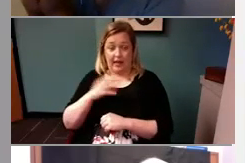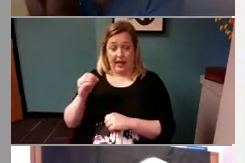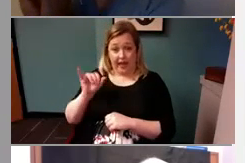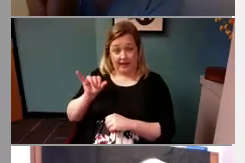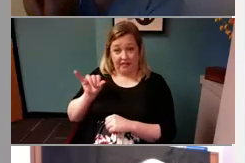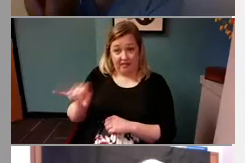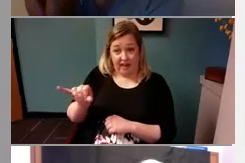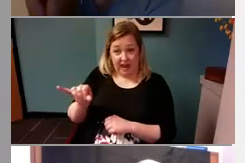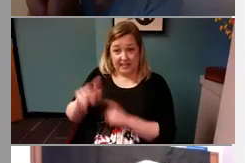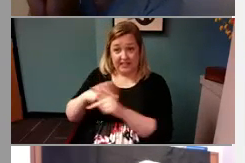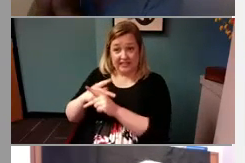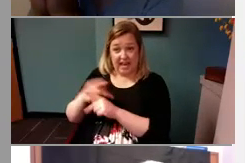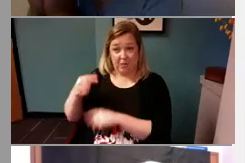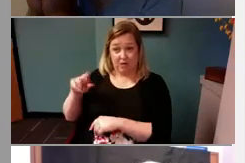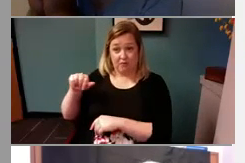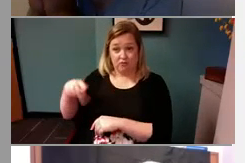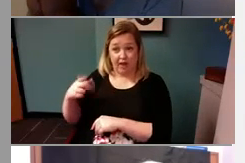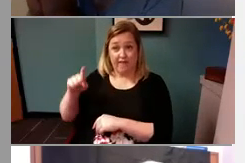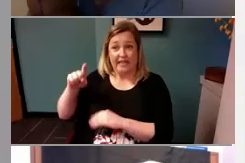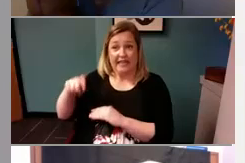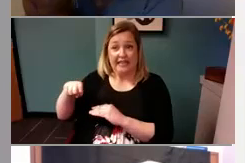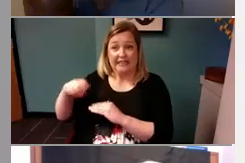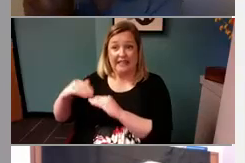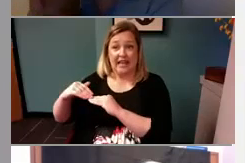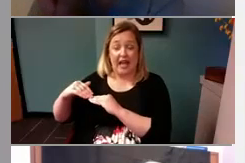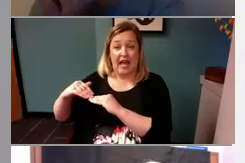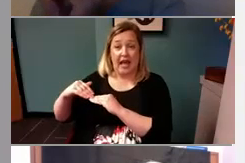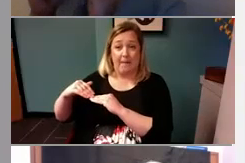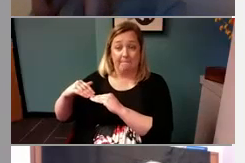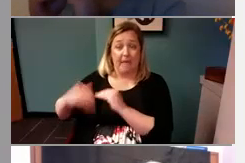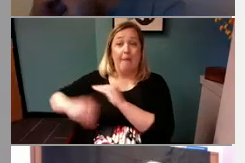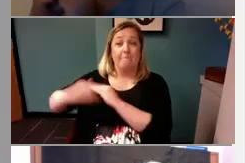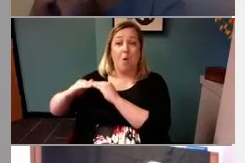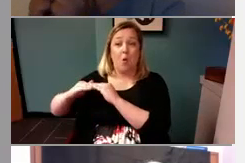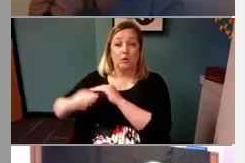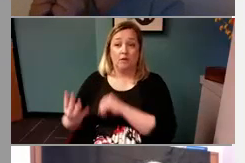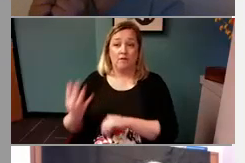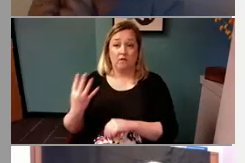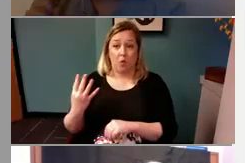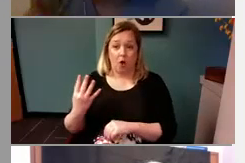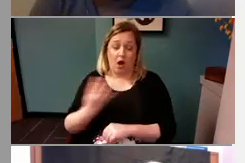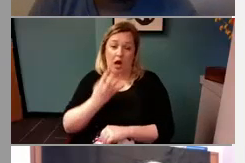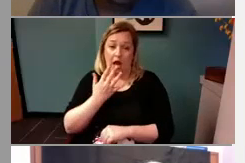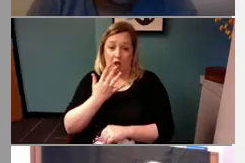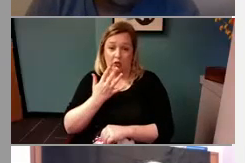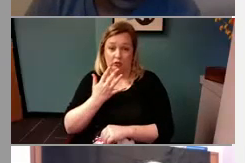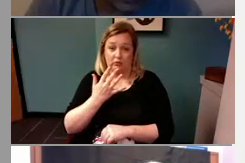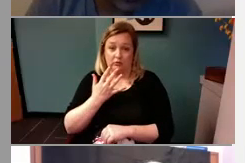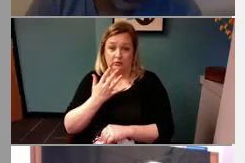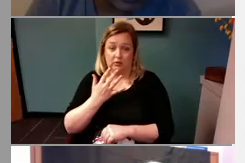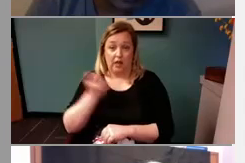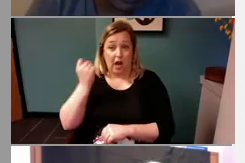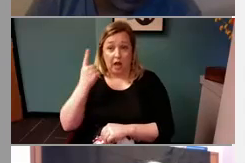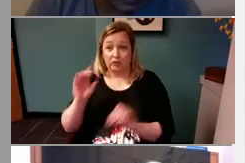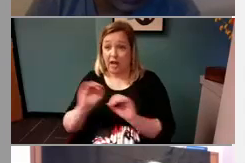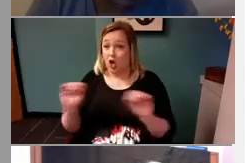most 4 colors to color every color country such that no two neighbors have the same color. There is